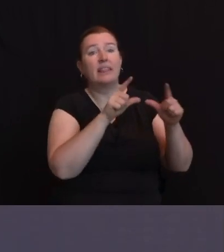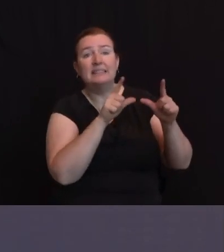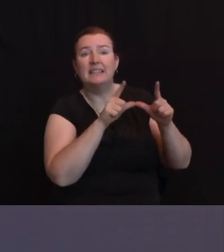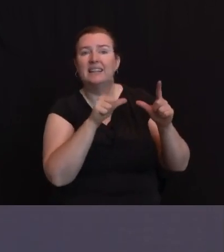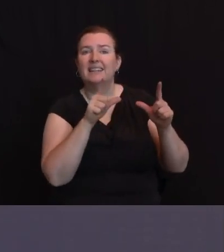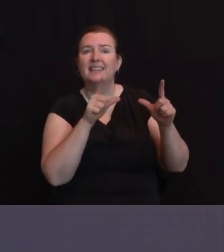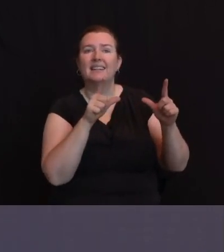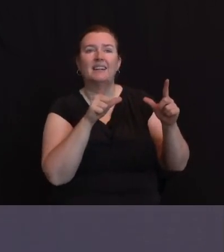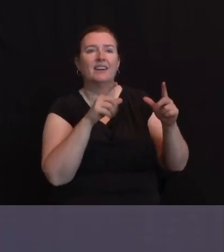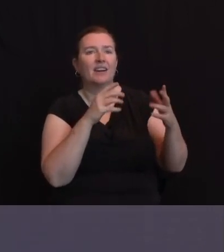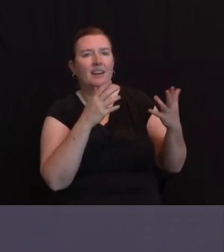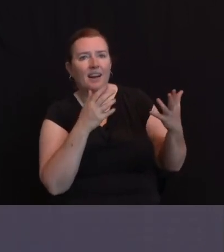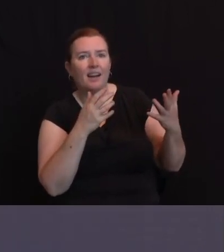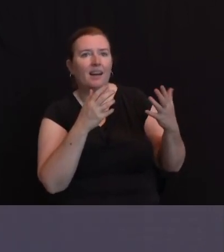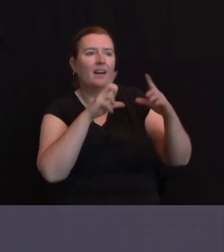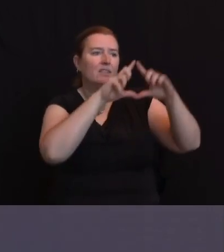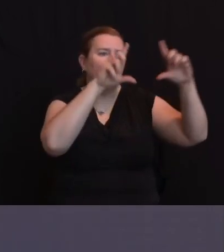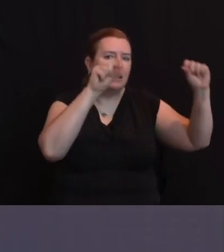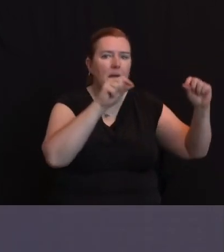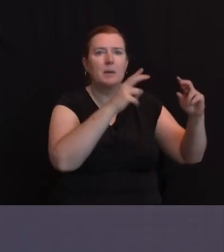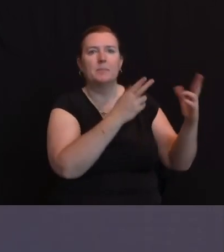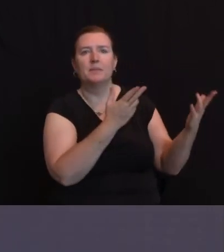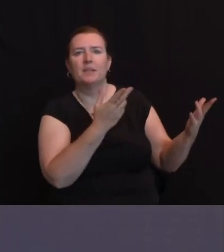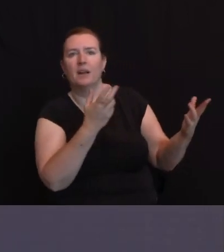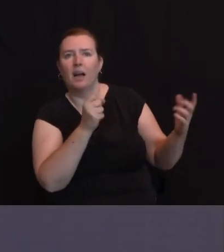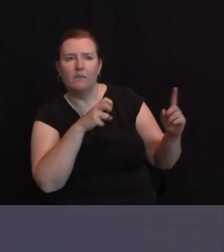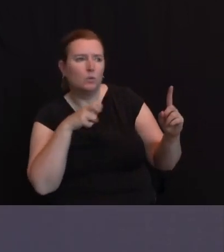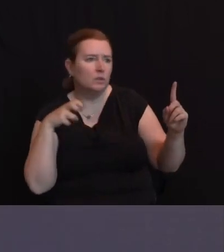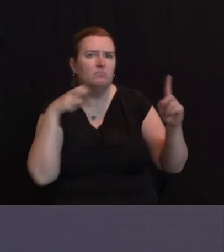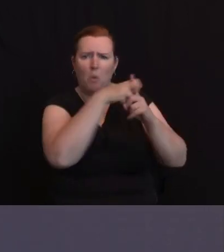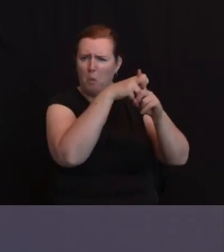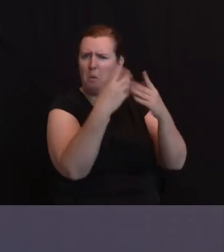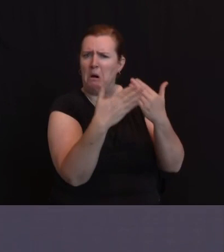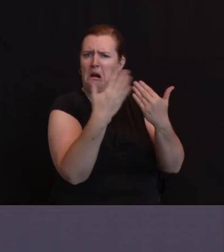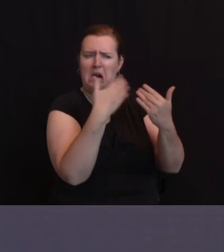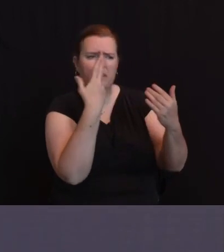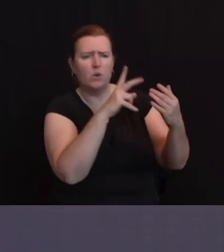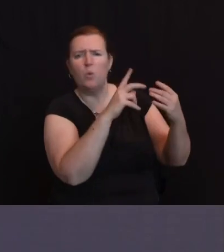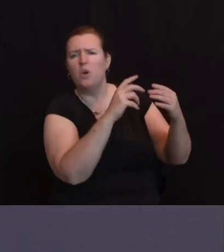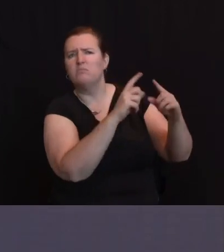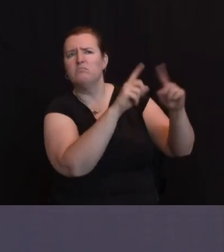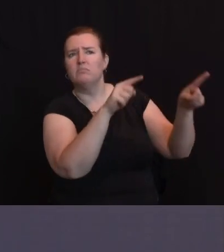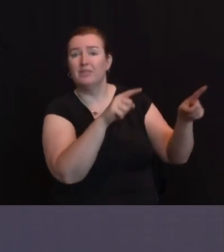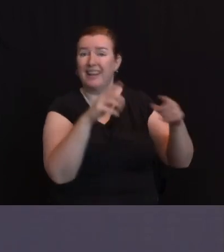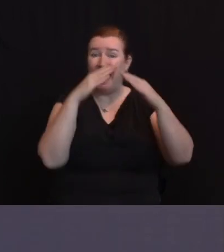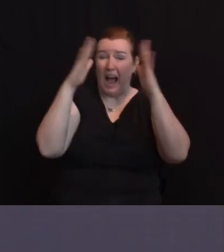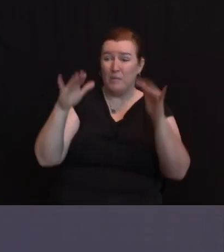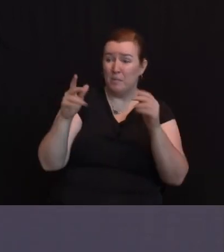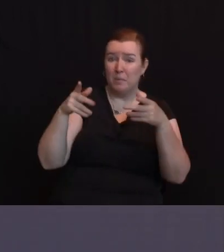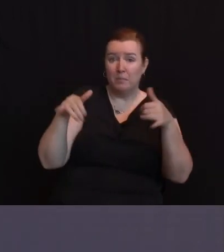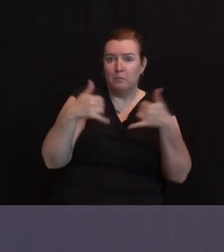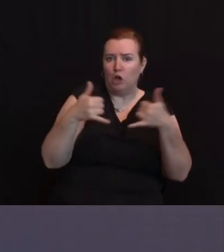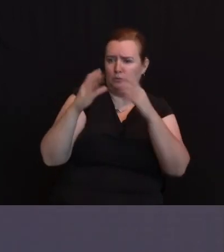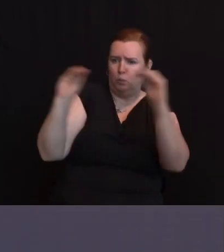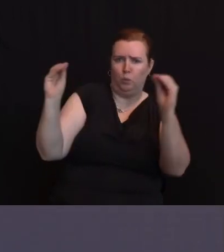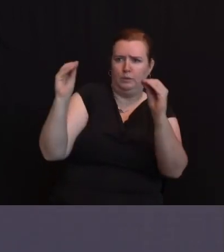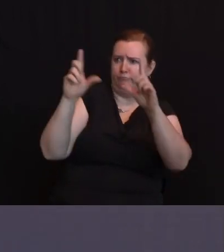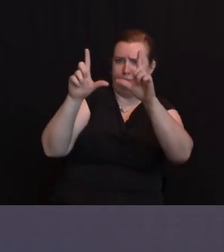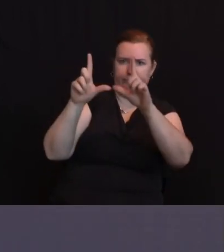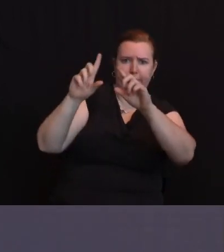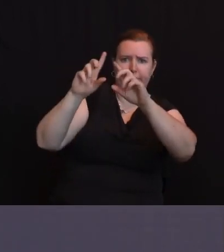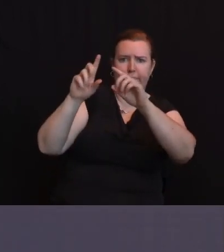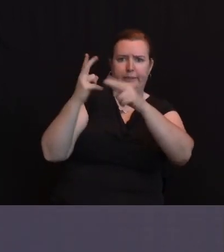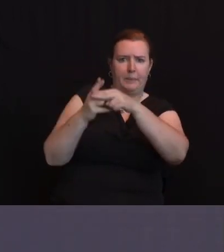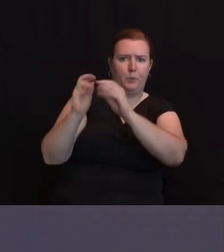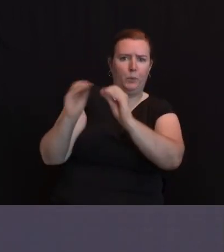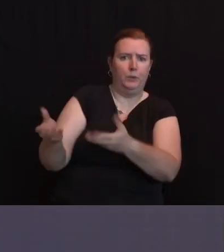the door. They've got a license for food, beverage, or both. But we're starting to get more and more advance